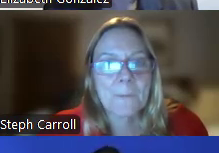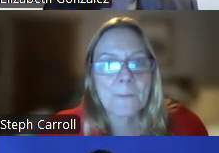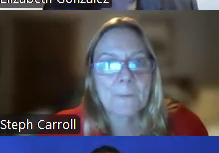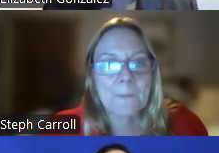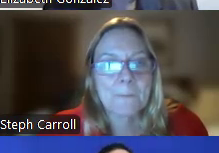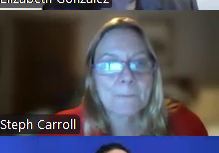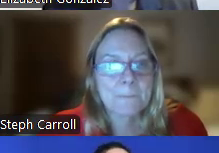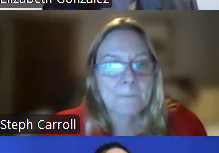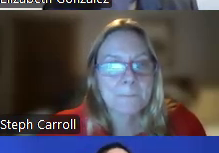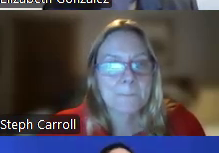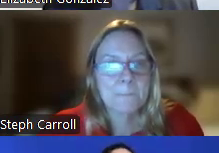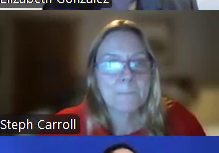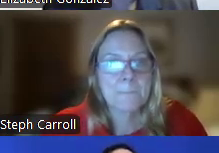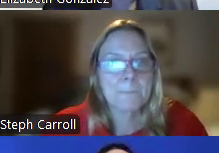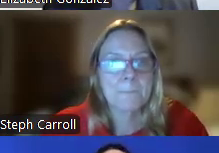Thank you.